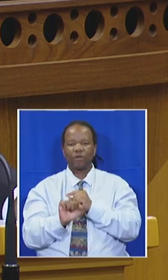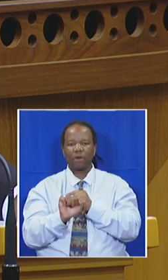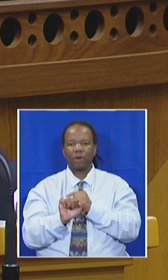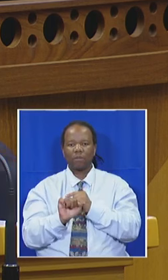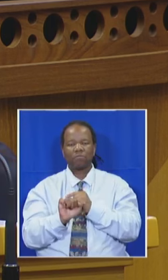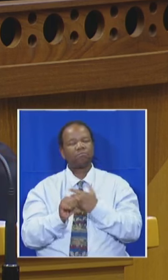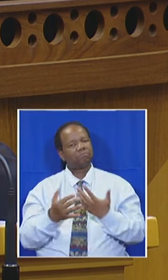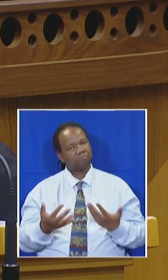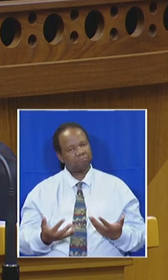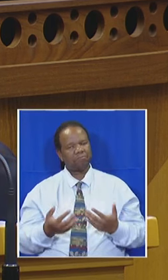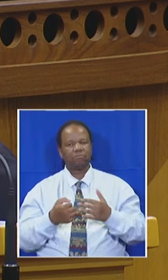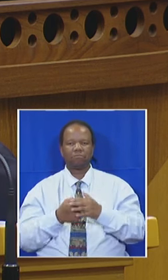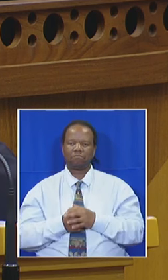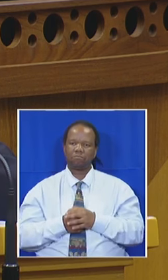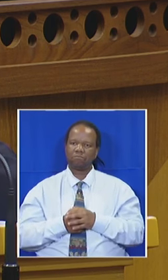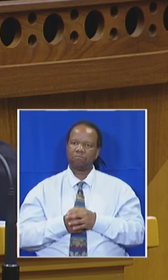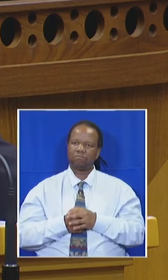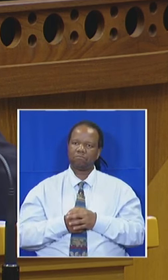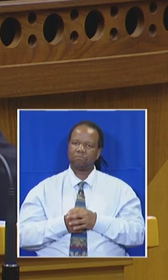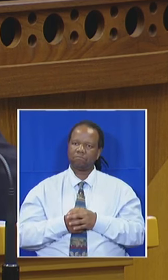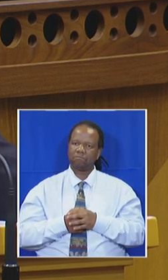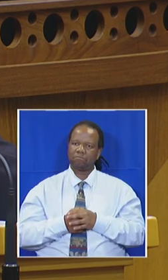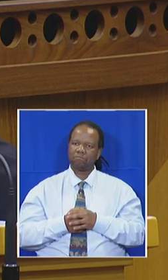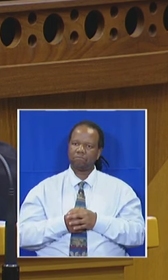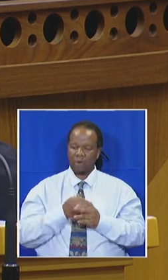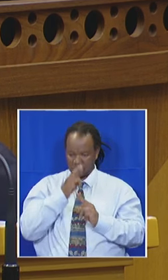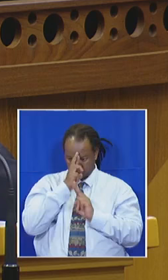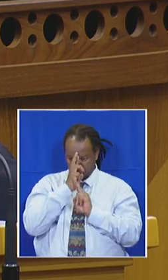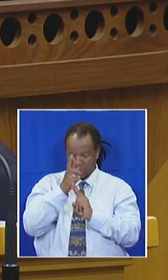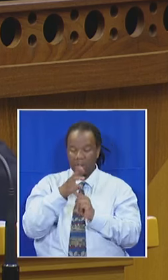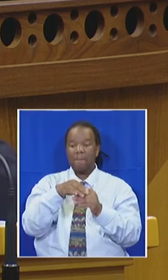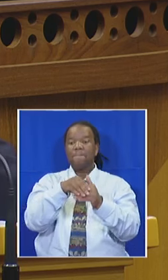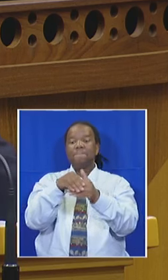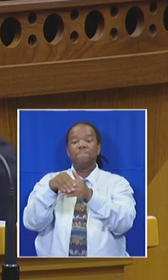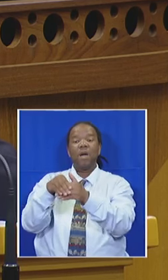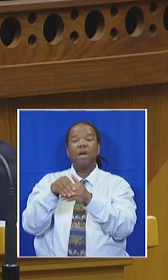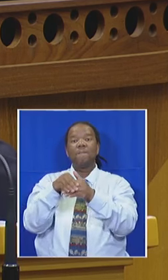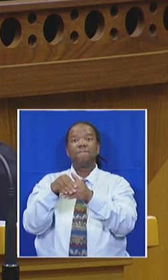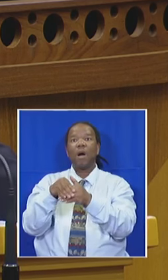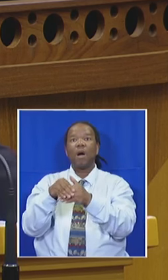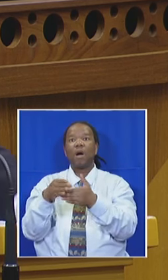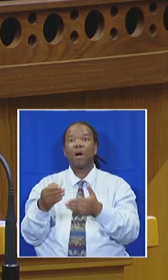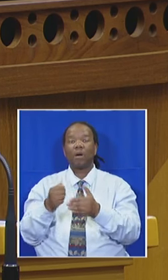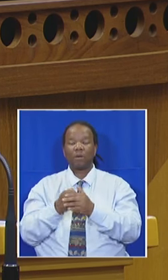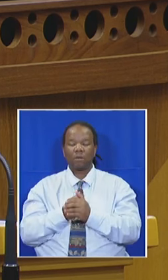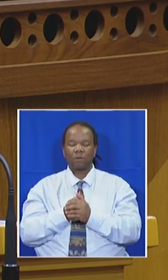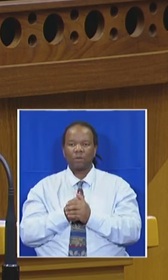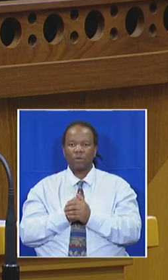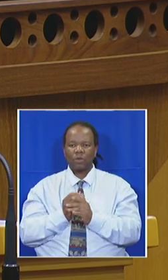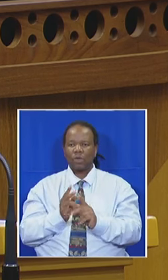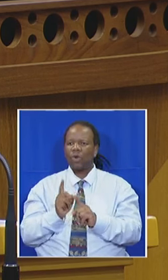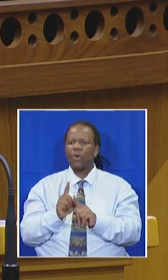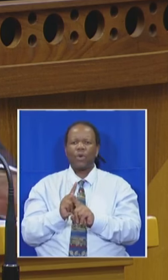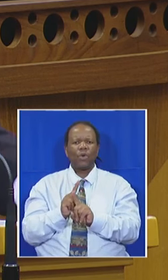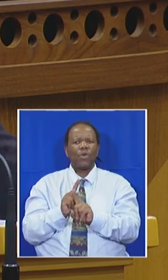I think, honorable member, it would be wise to disabuse yourself from